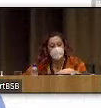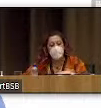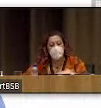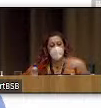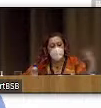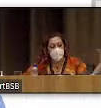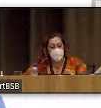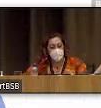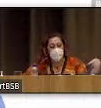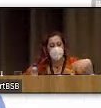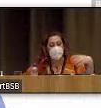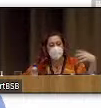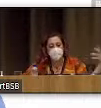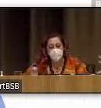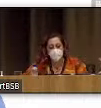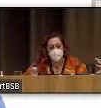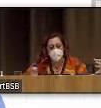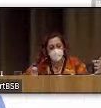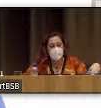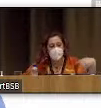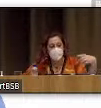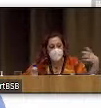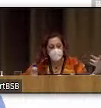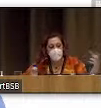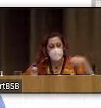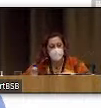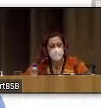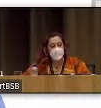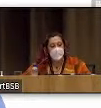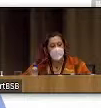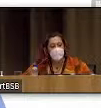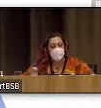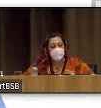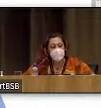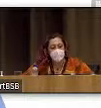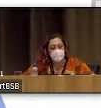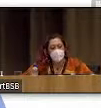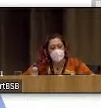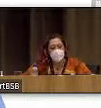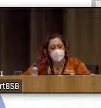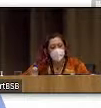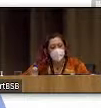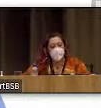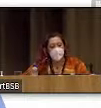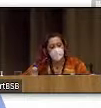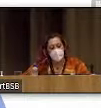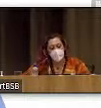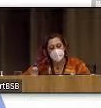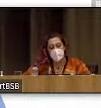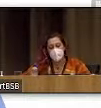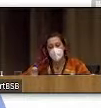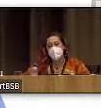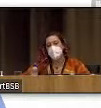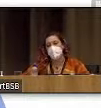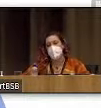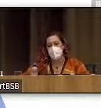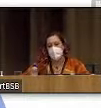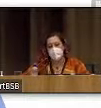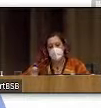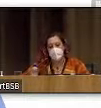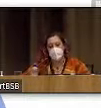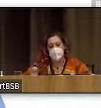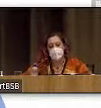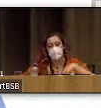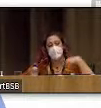became neonatal, and then expanded to other areas. It has infirmary